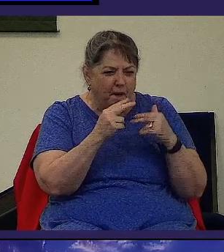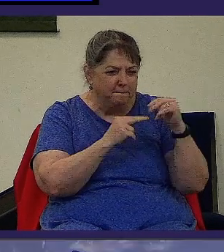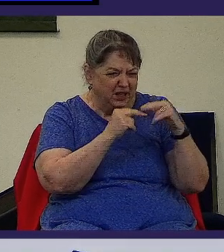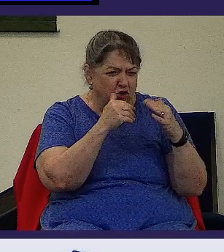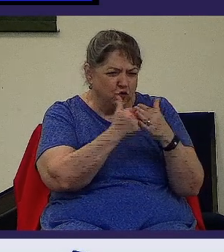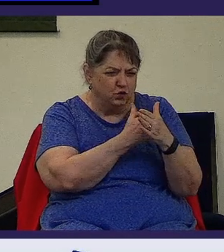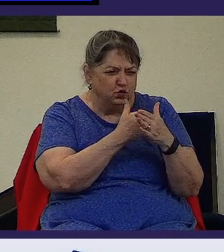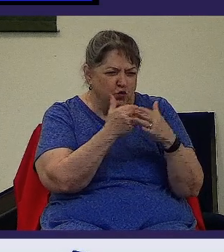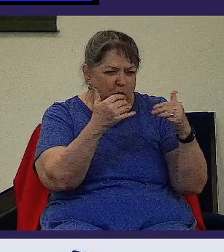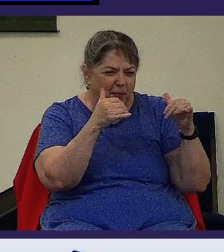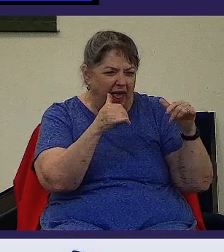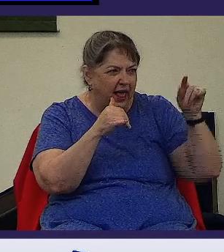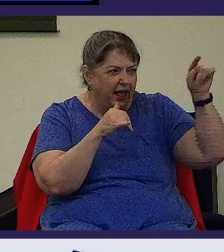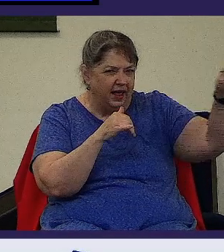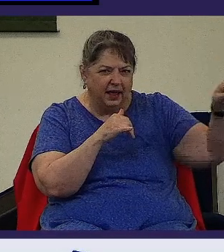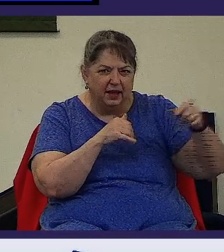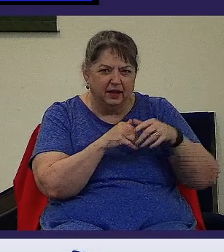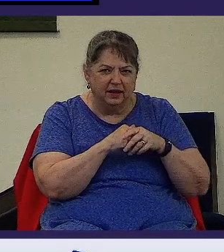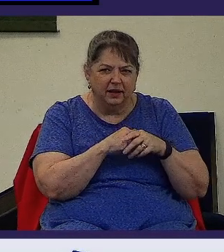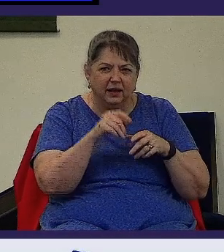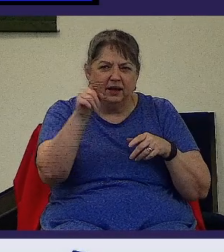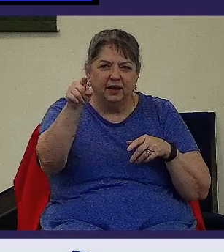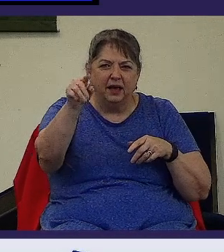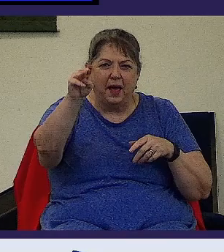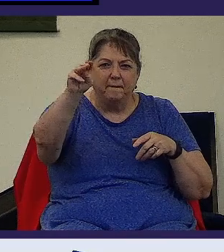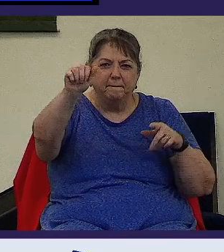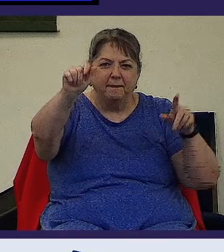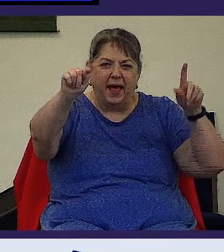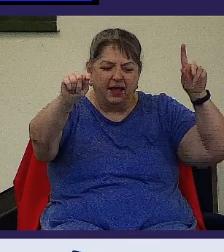that's a cue matt okay